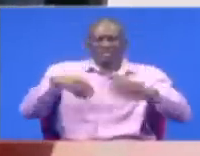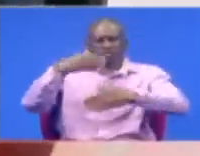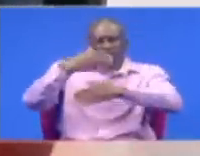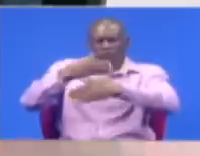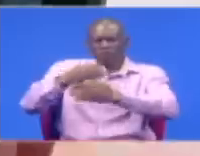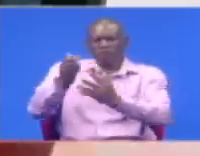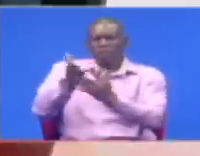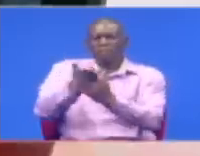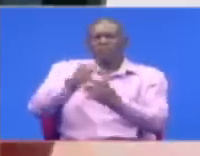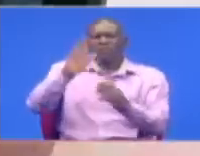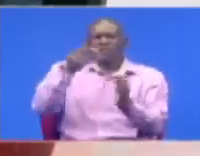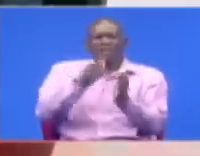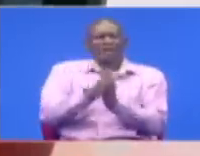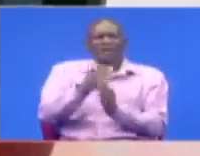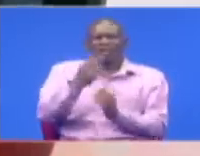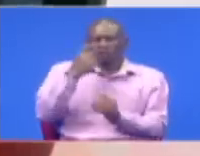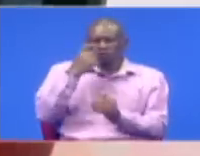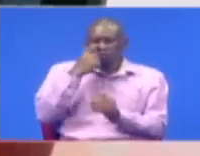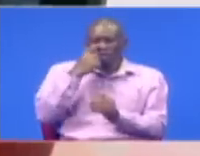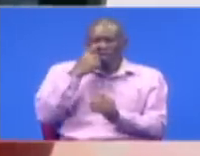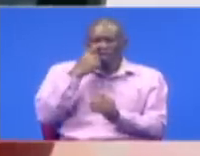between Kenya and Sudan.